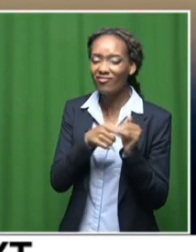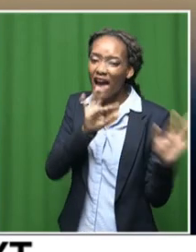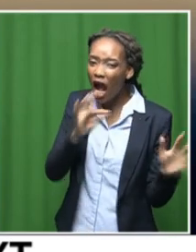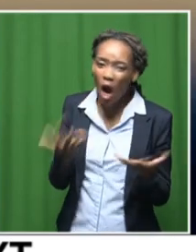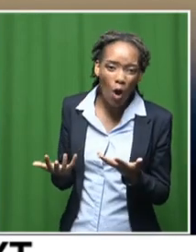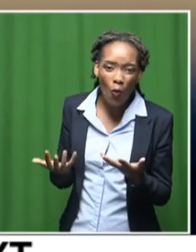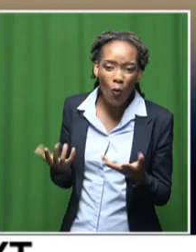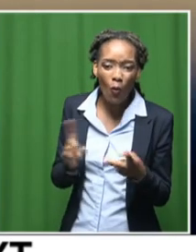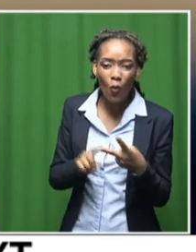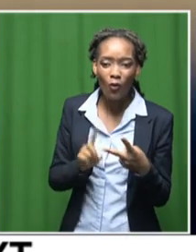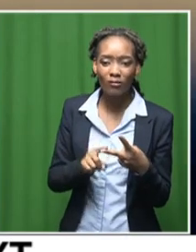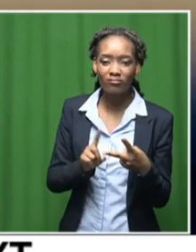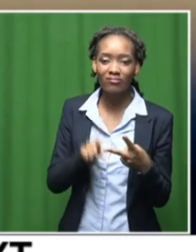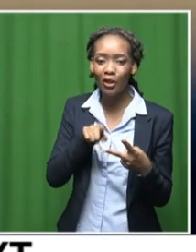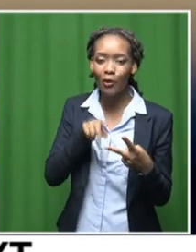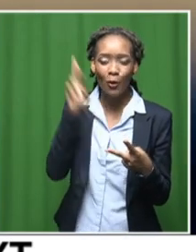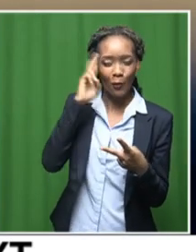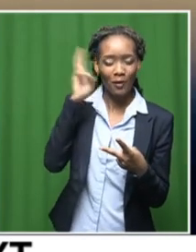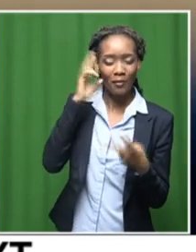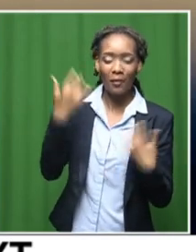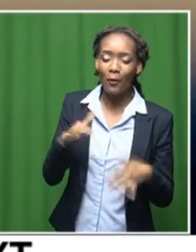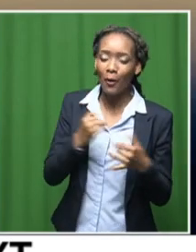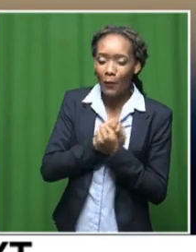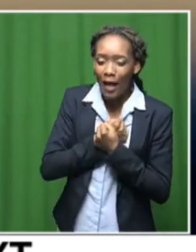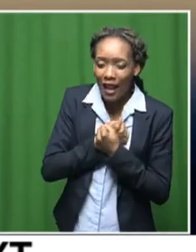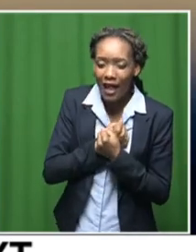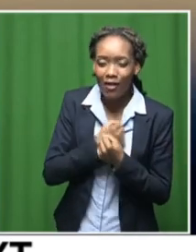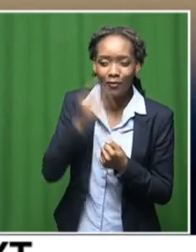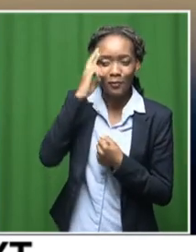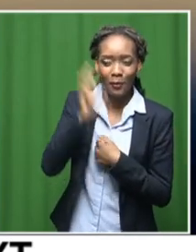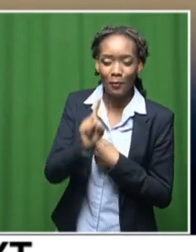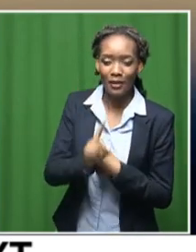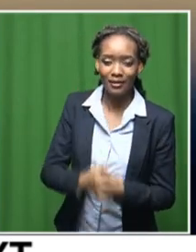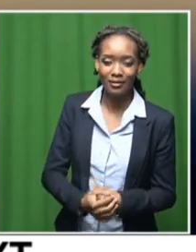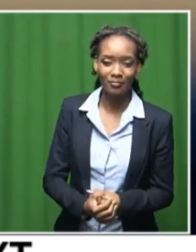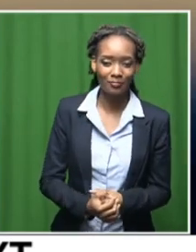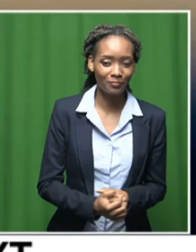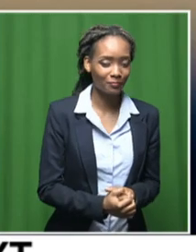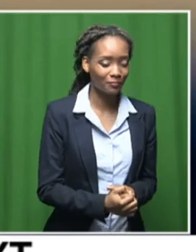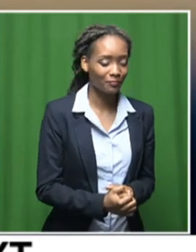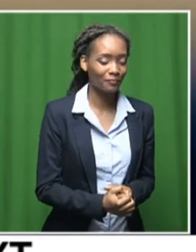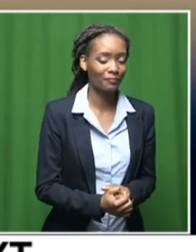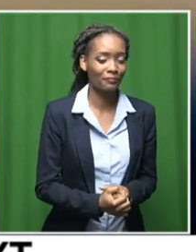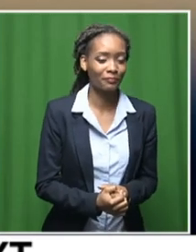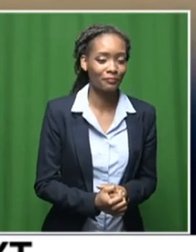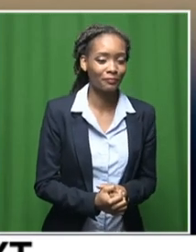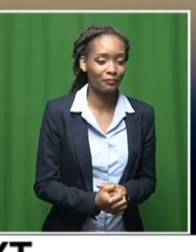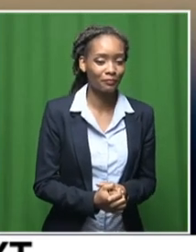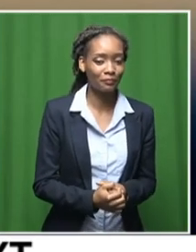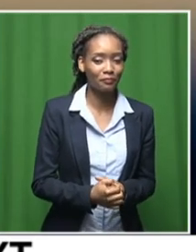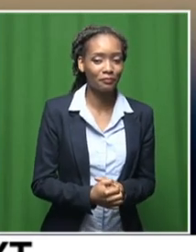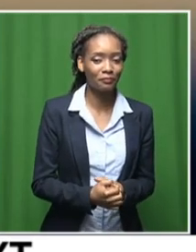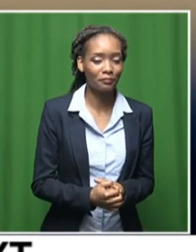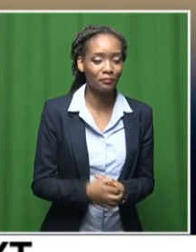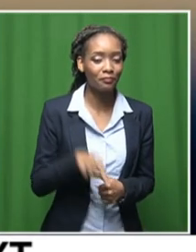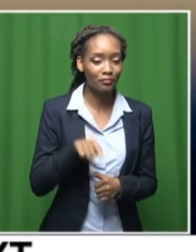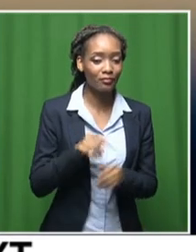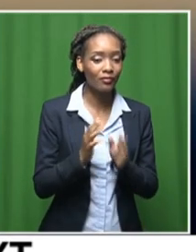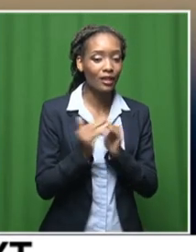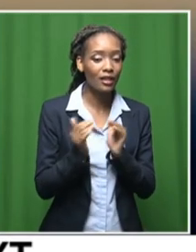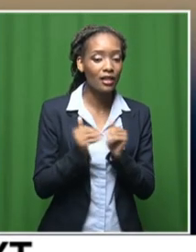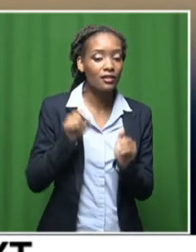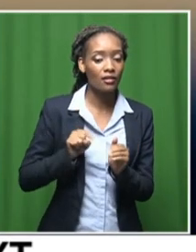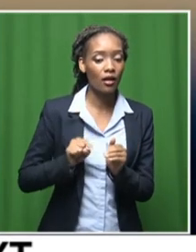And what are some of the fond memories that come out of this small town? Look, it's a town